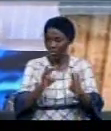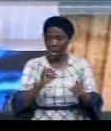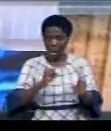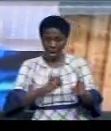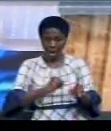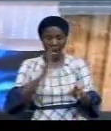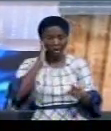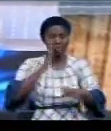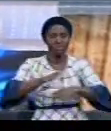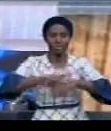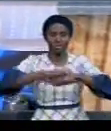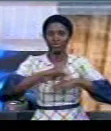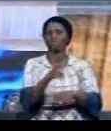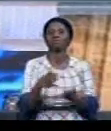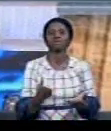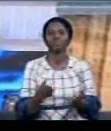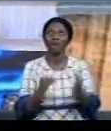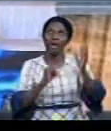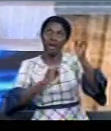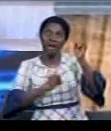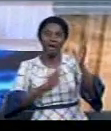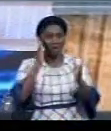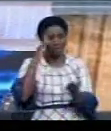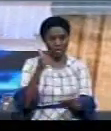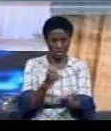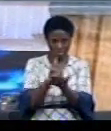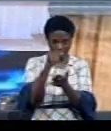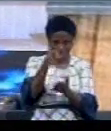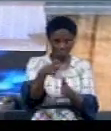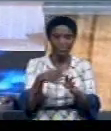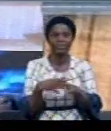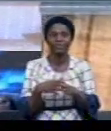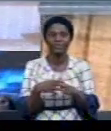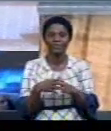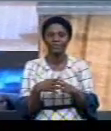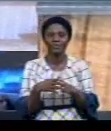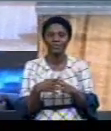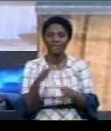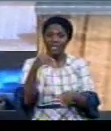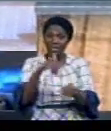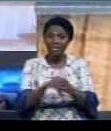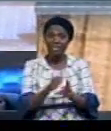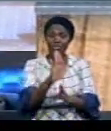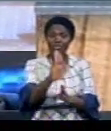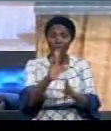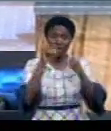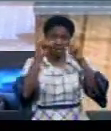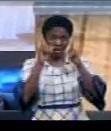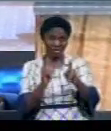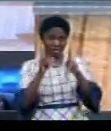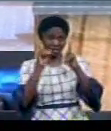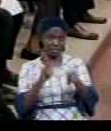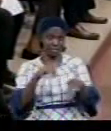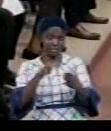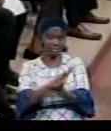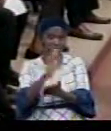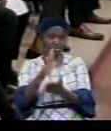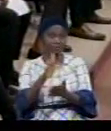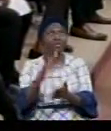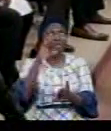I will help thee. In your exam, he will help you.